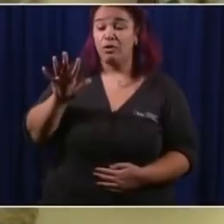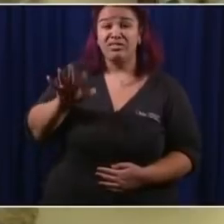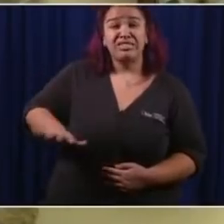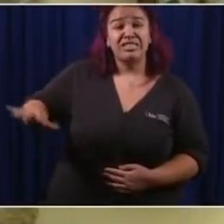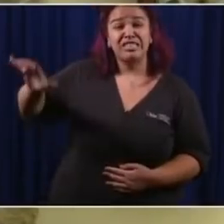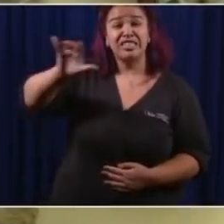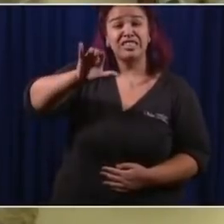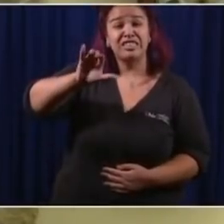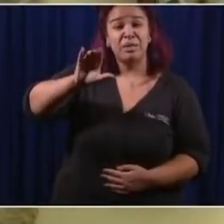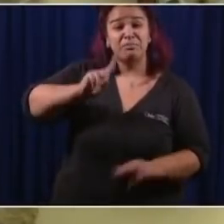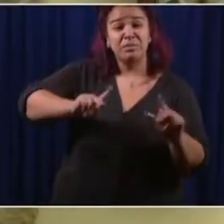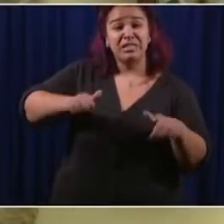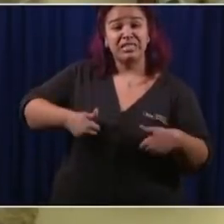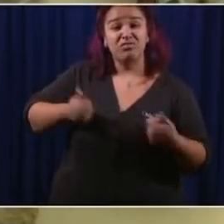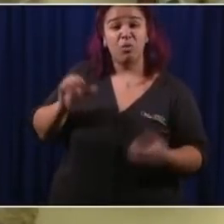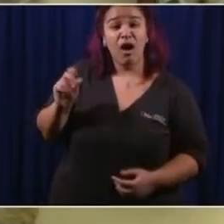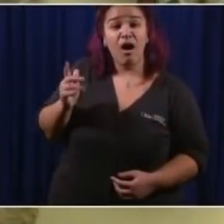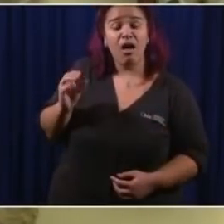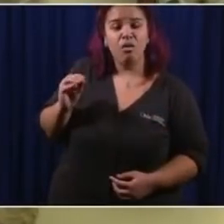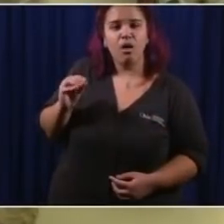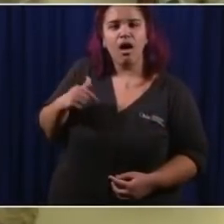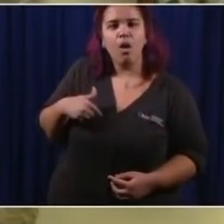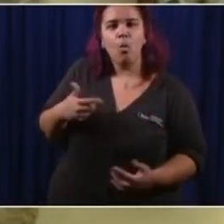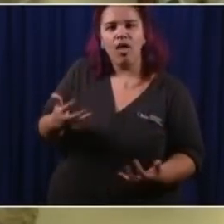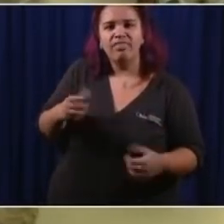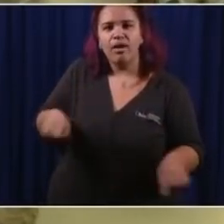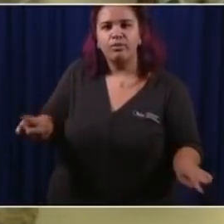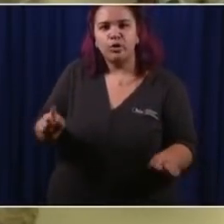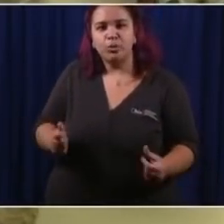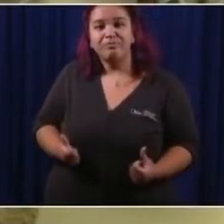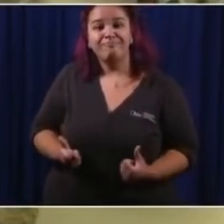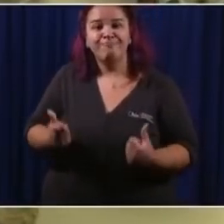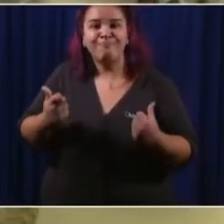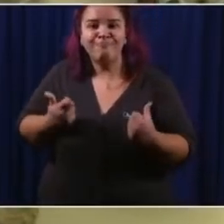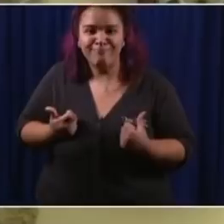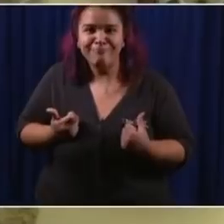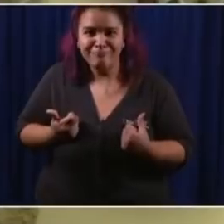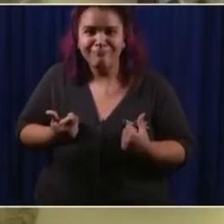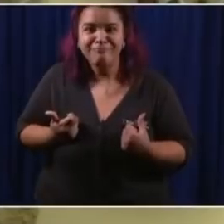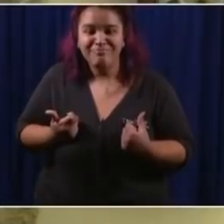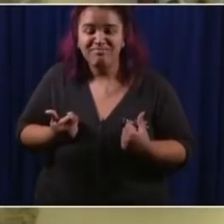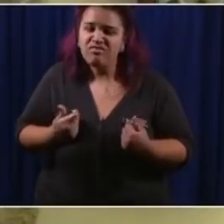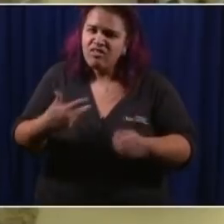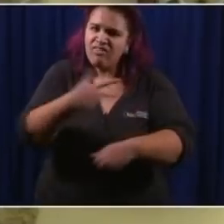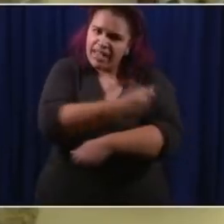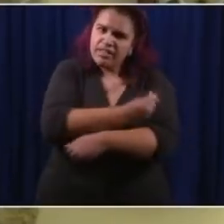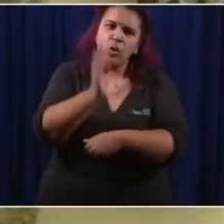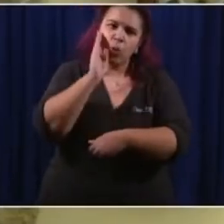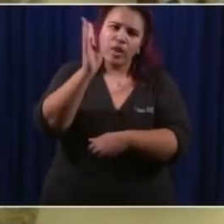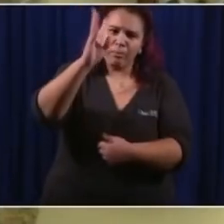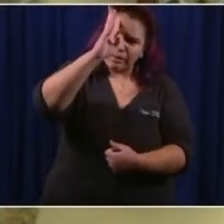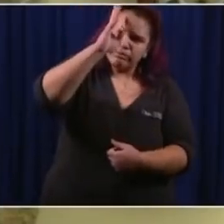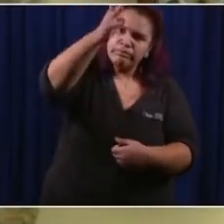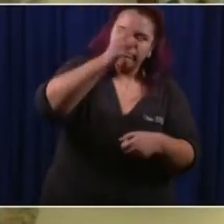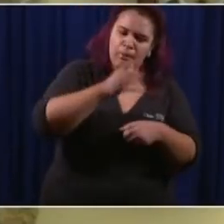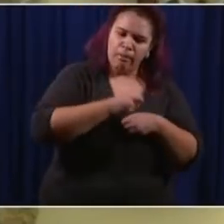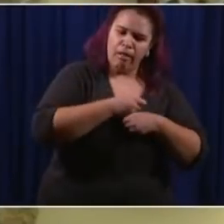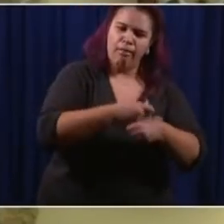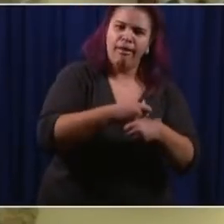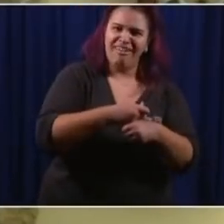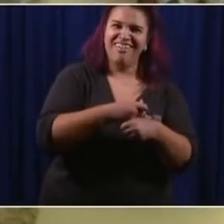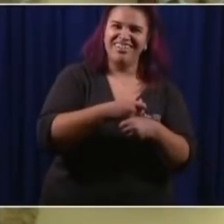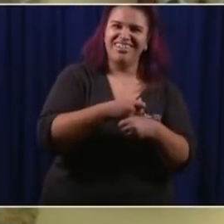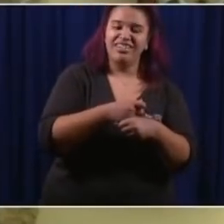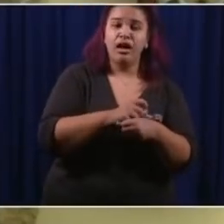this, because we'll get through this. There will be a vaccine. There will be things that are there to get us